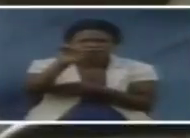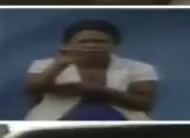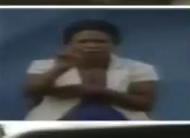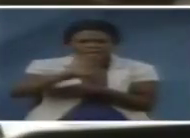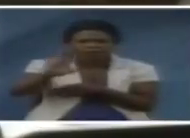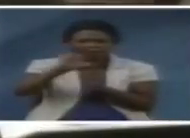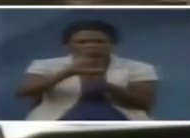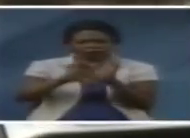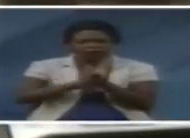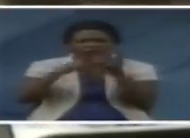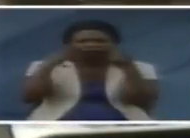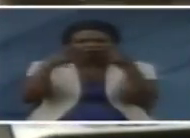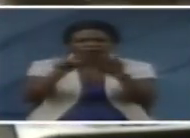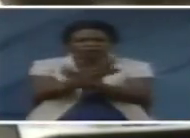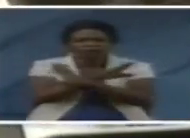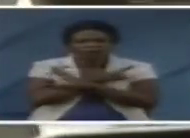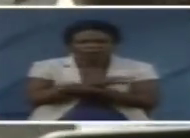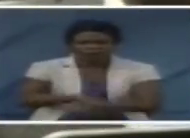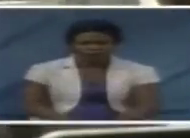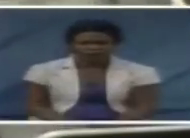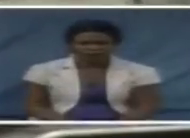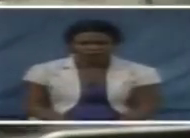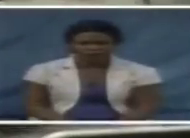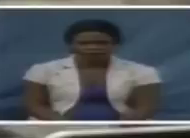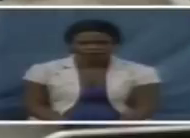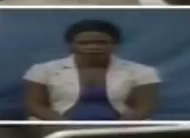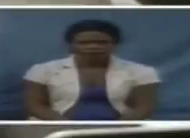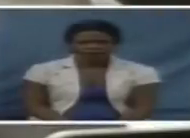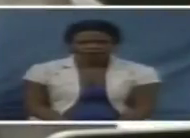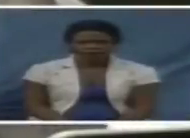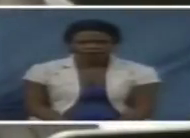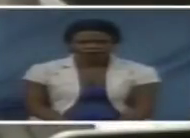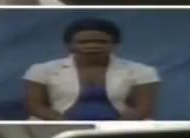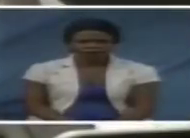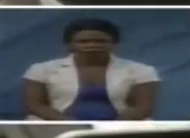accordance with Article 151 of the Constitution of the Republic of Zambia.